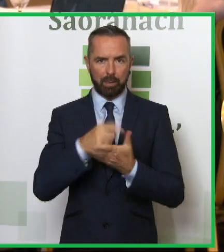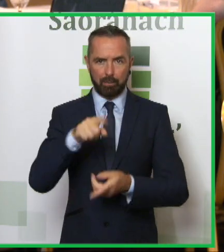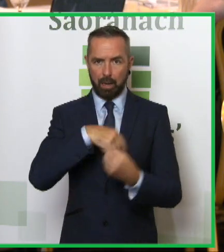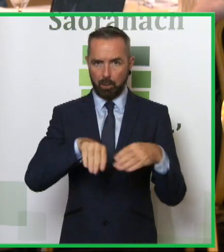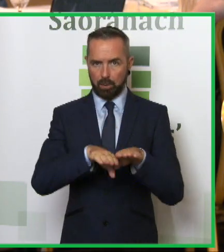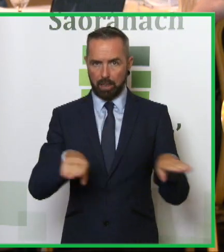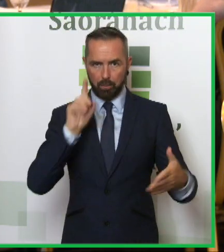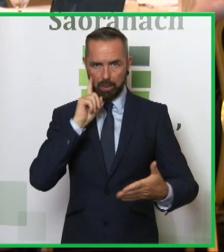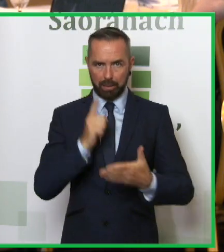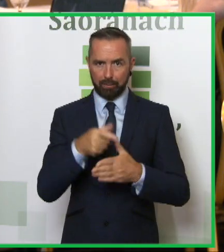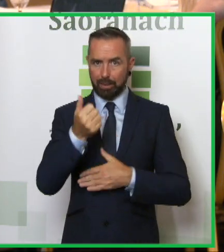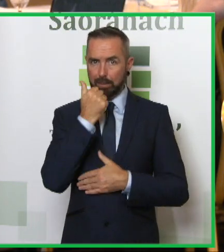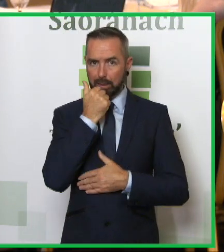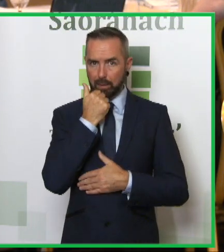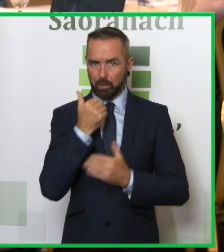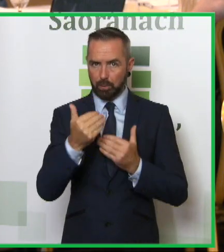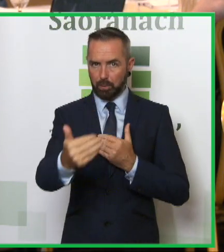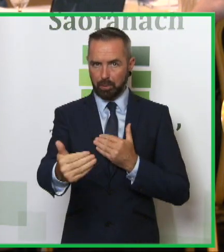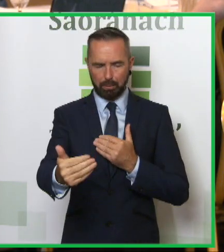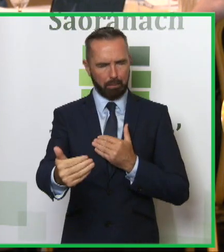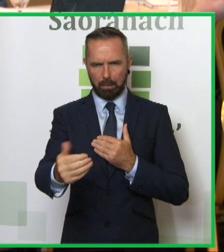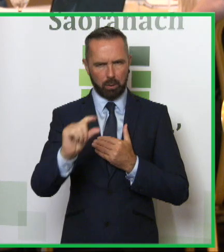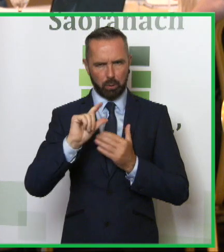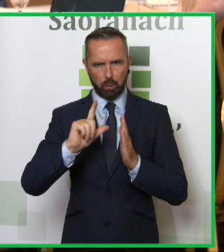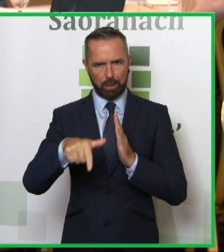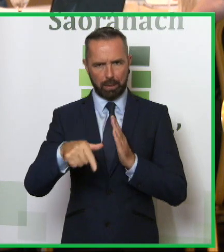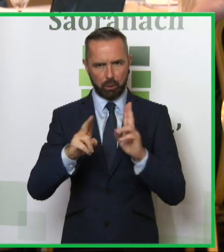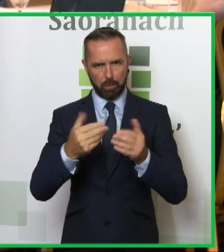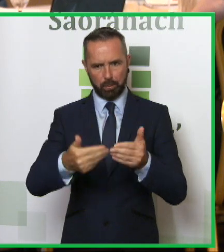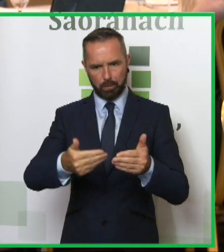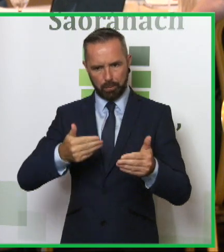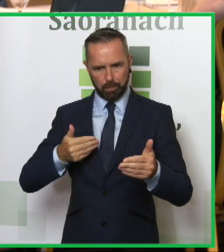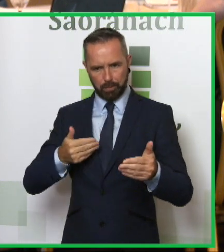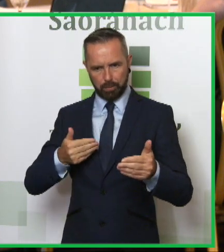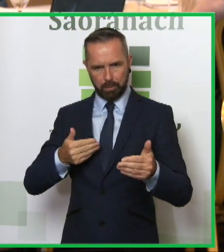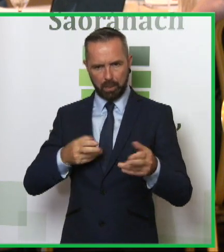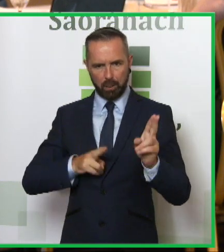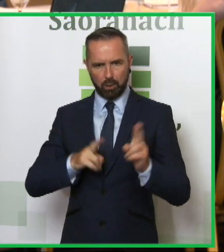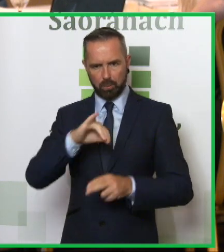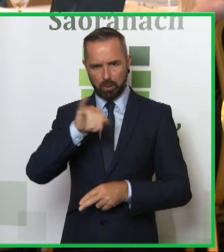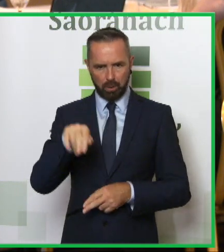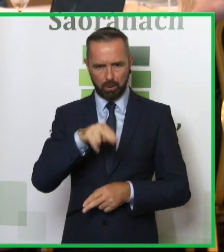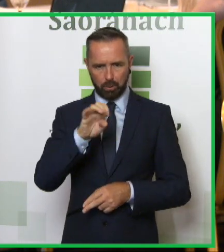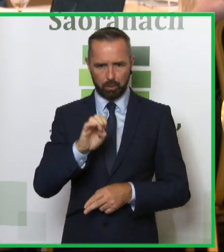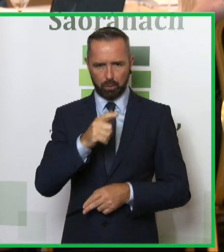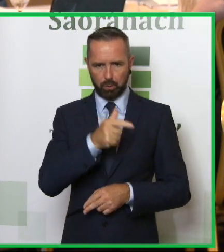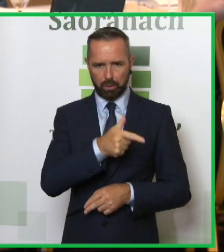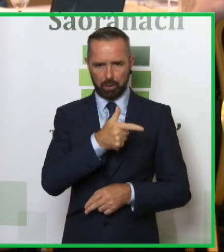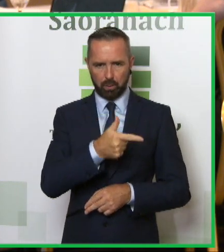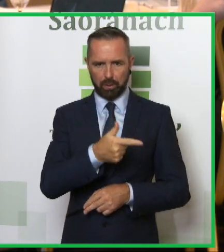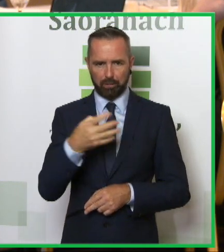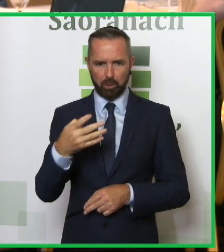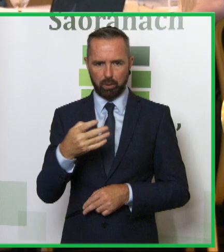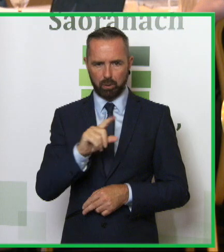this date is too late and that possibly this should be amended to June 2024 for the first